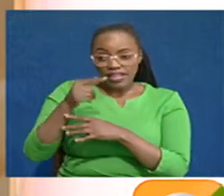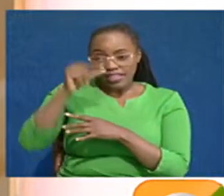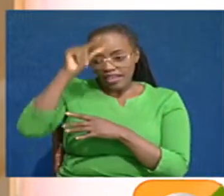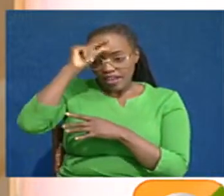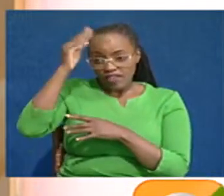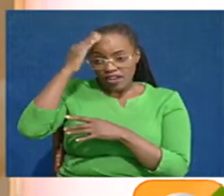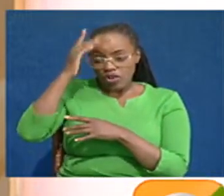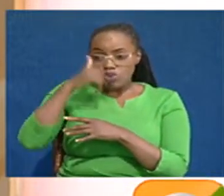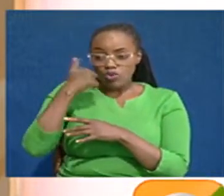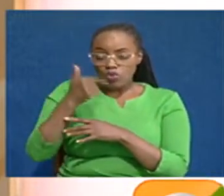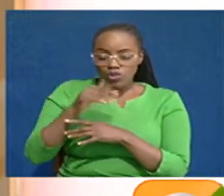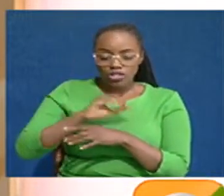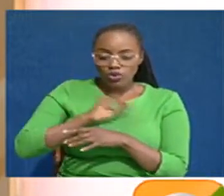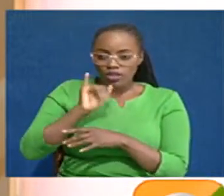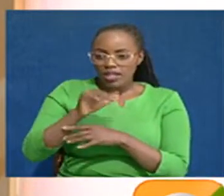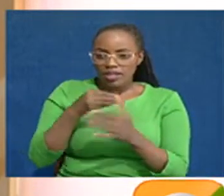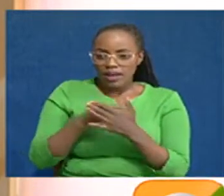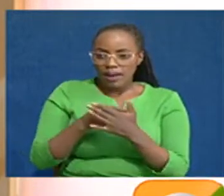his citizens are.